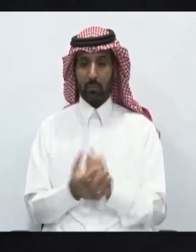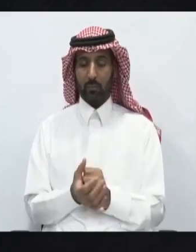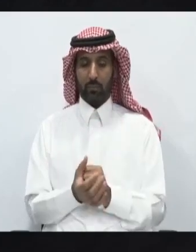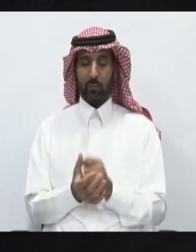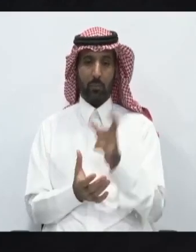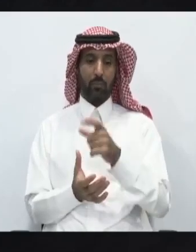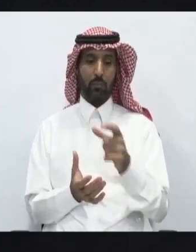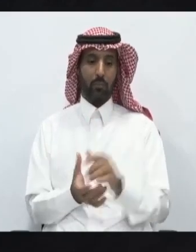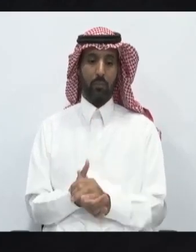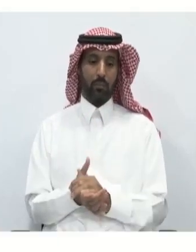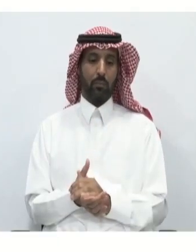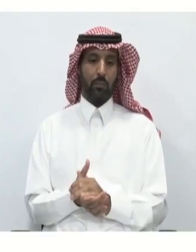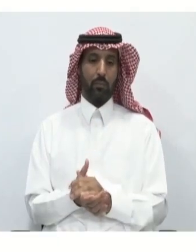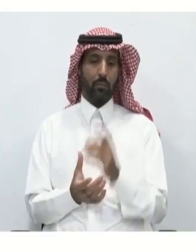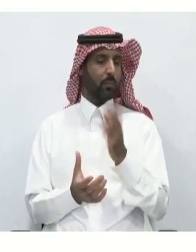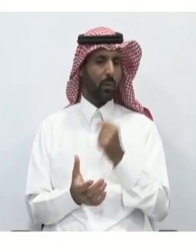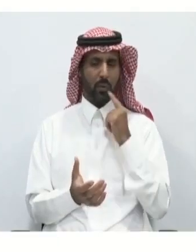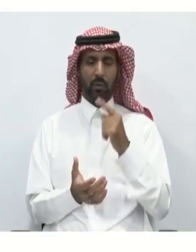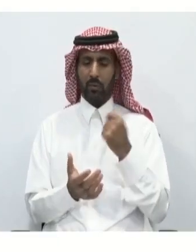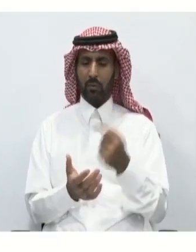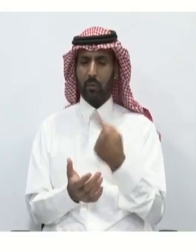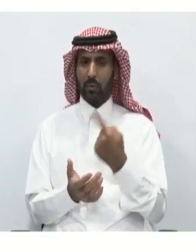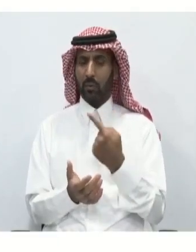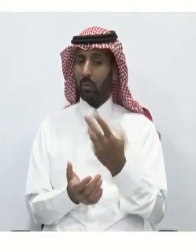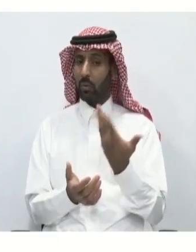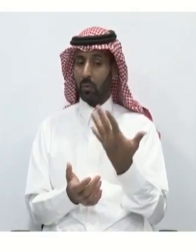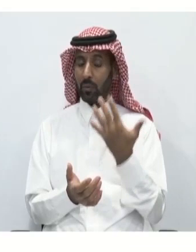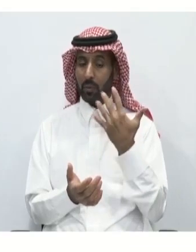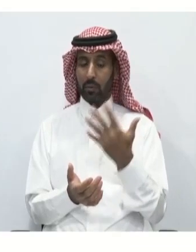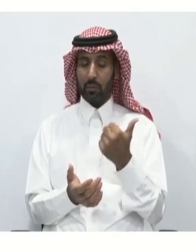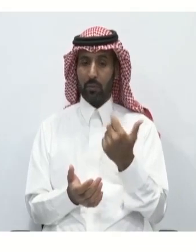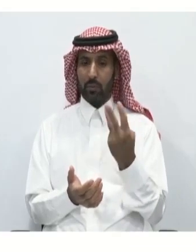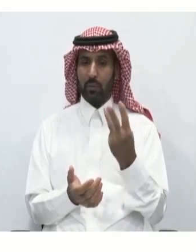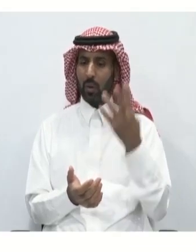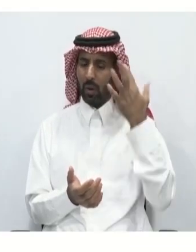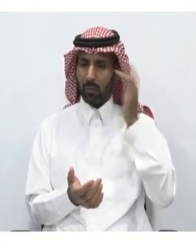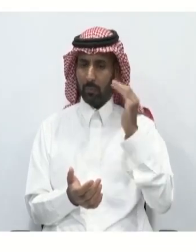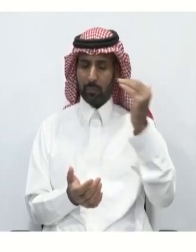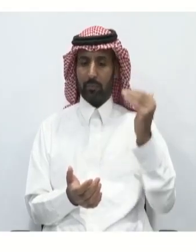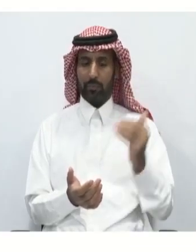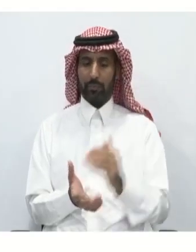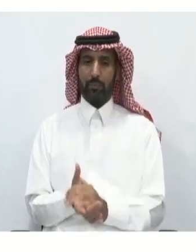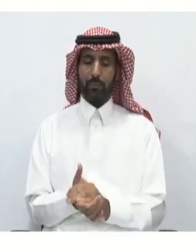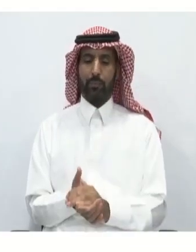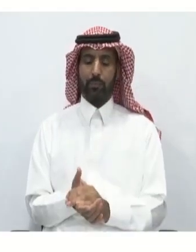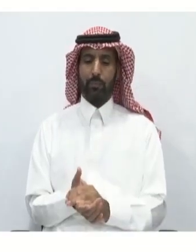characteristics of ecotourism? You don't have to mention all the five. Just give me three or four are enough.